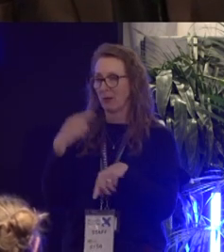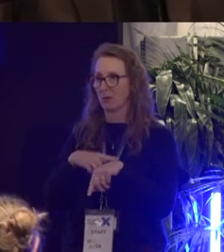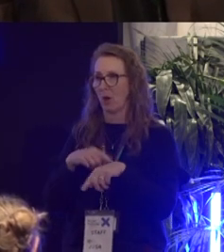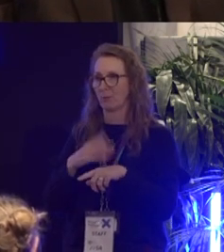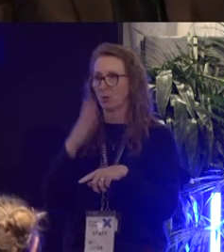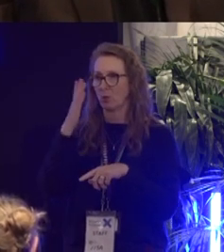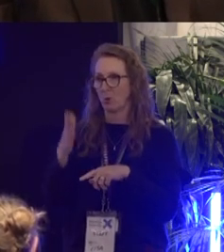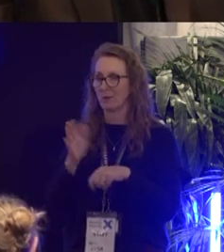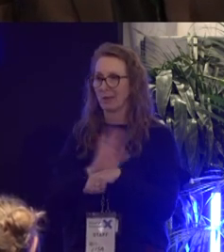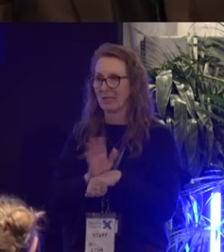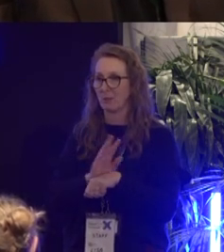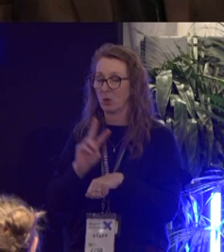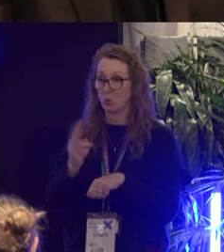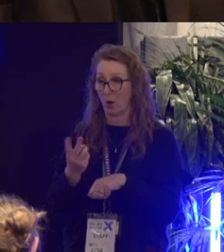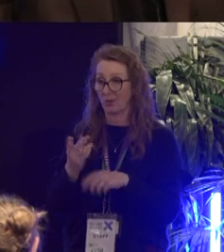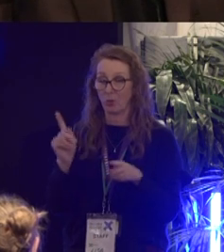twice for the same film?